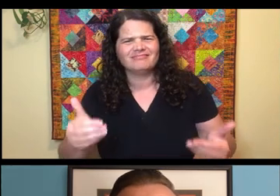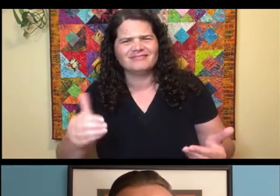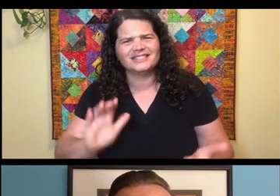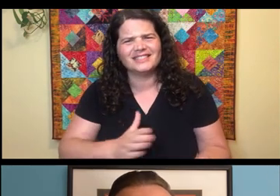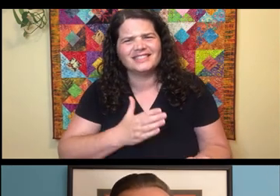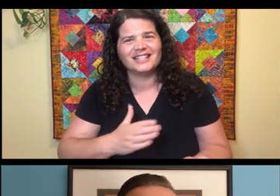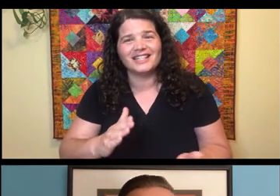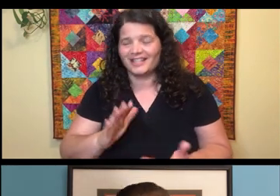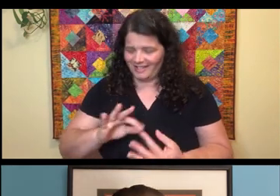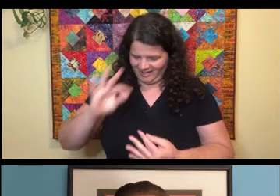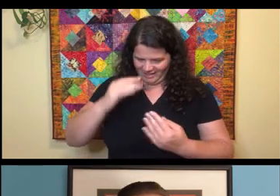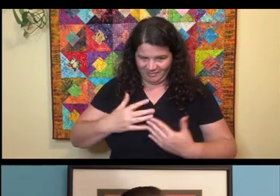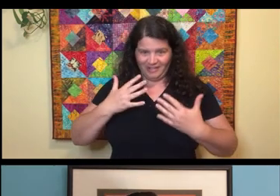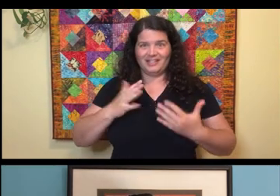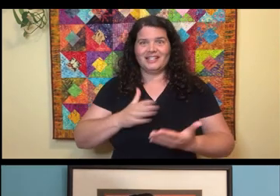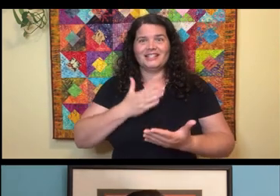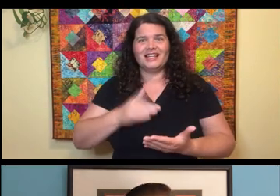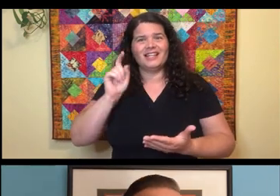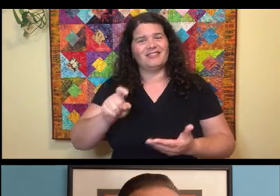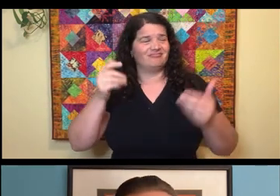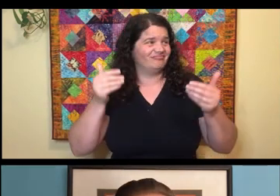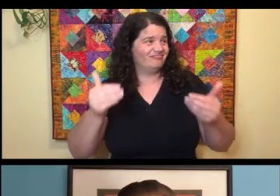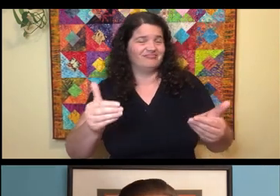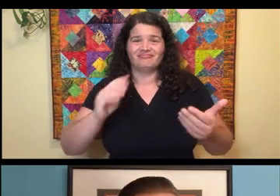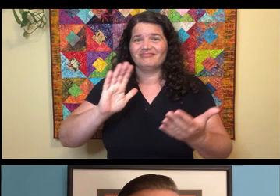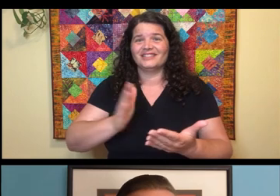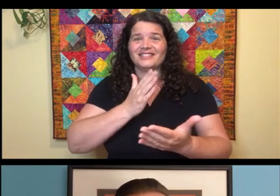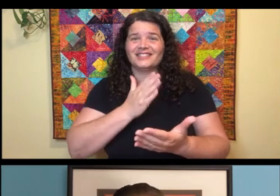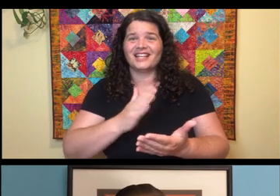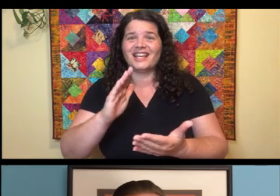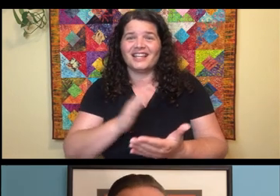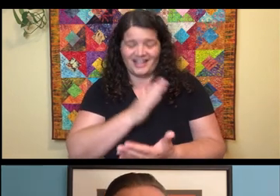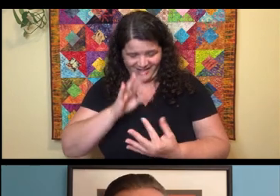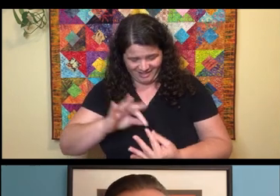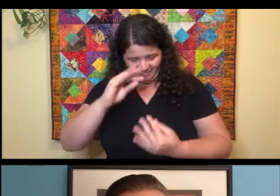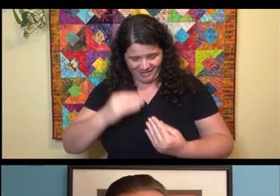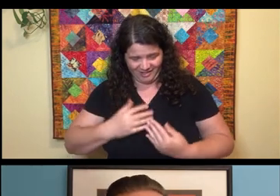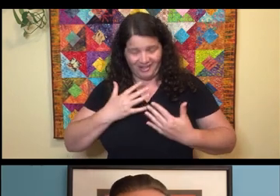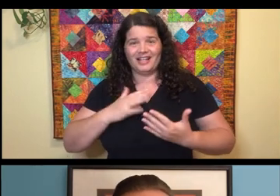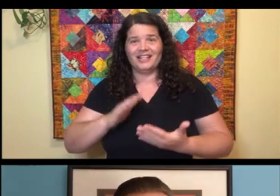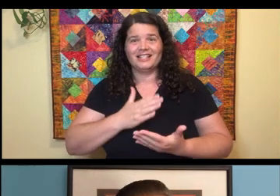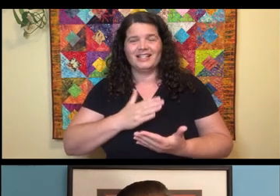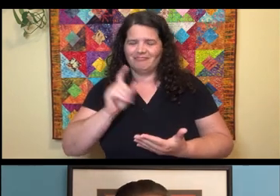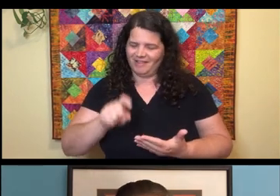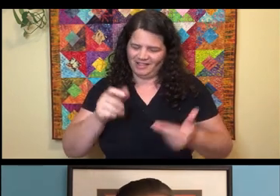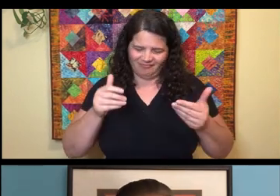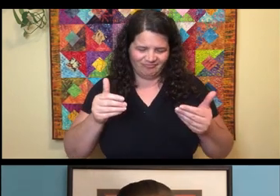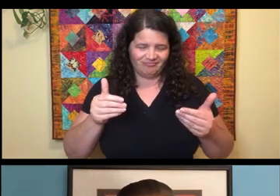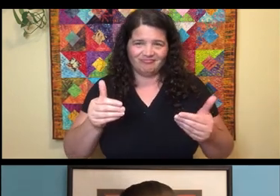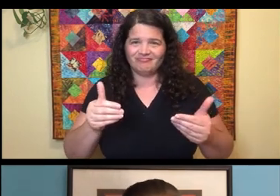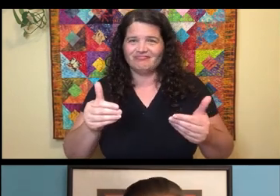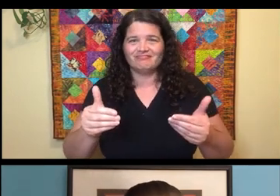says sing. When the Spirit says sing, you gotta sing, oh Lord. You gotta sing when the Spirit